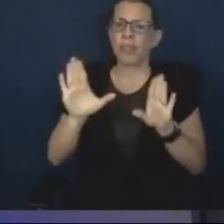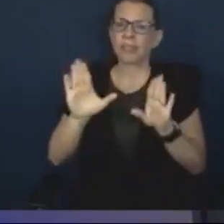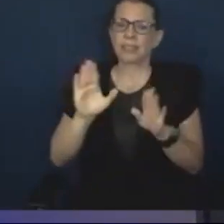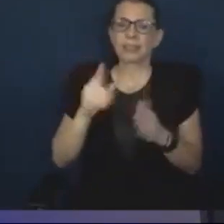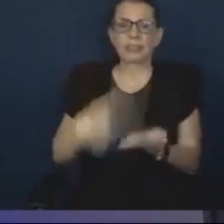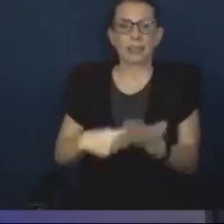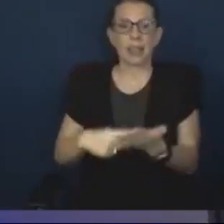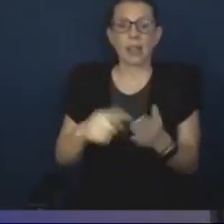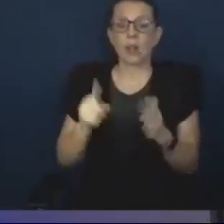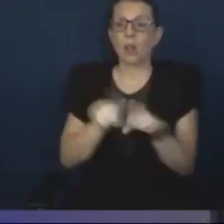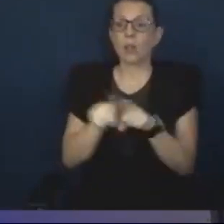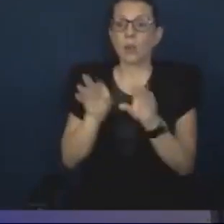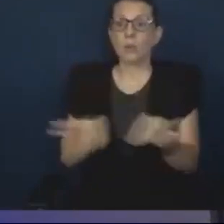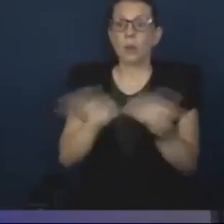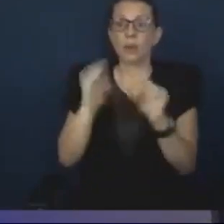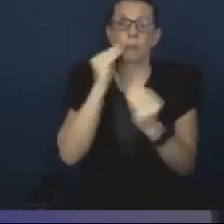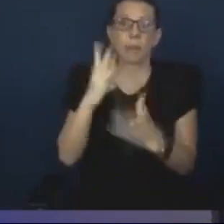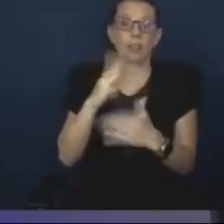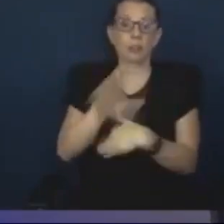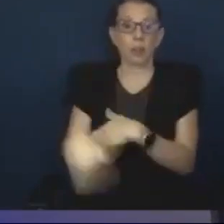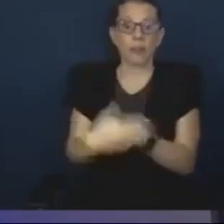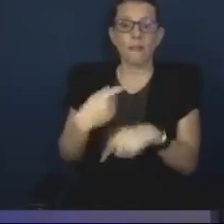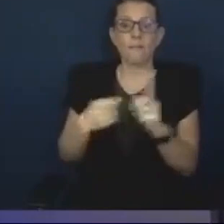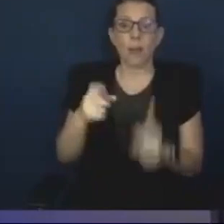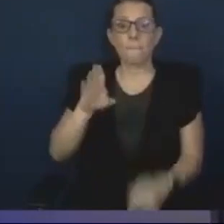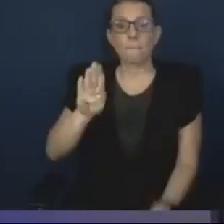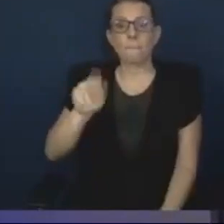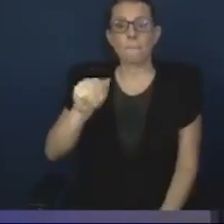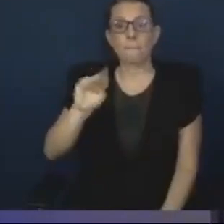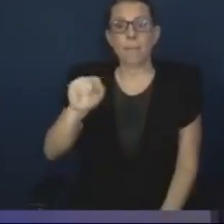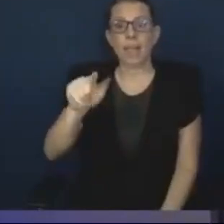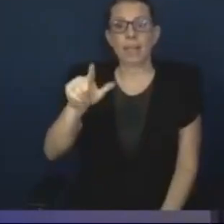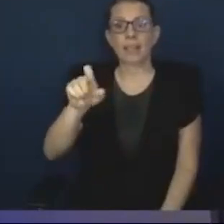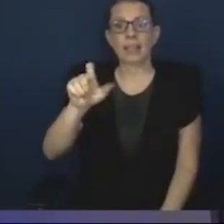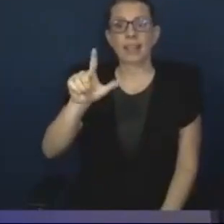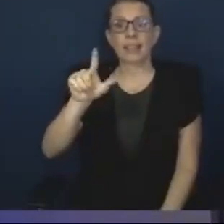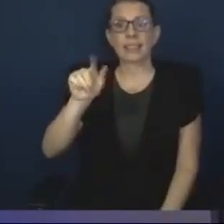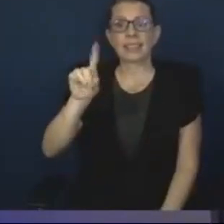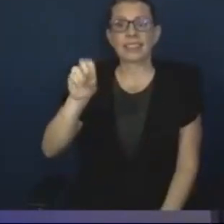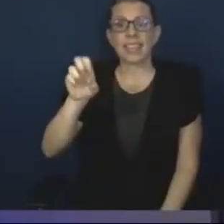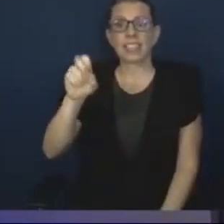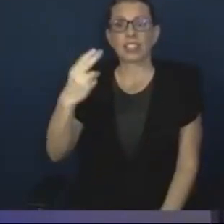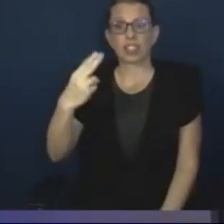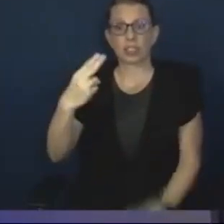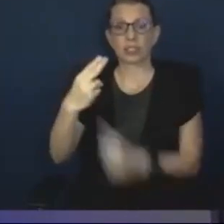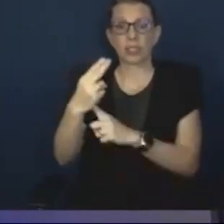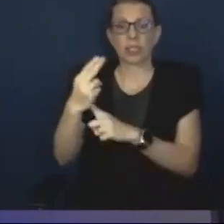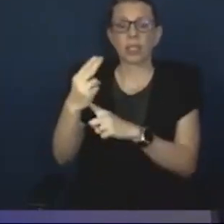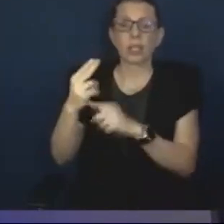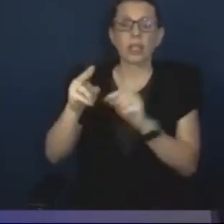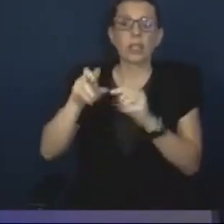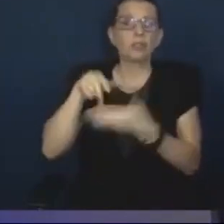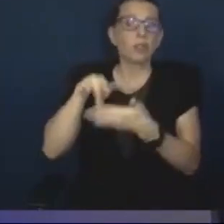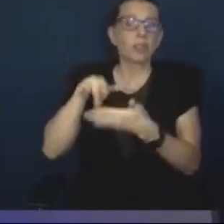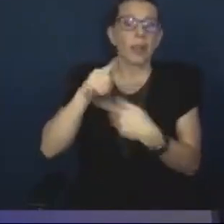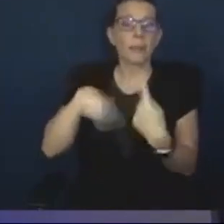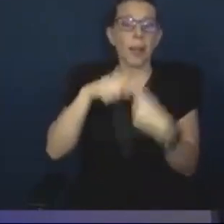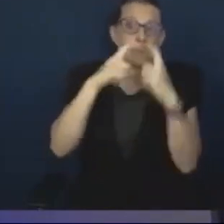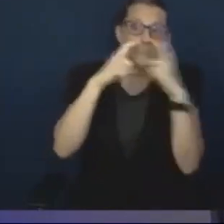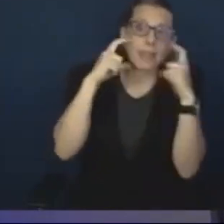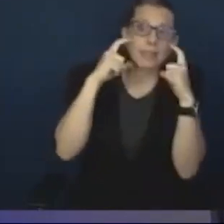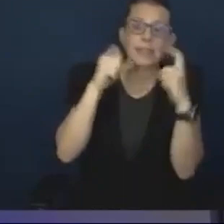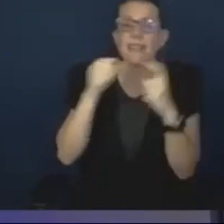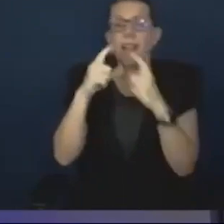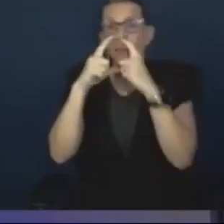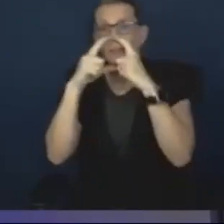overnight from Bangladesh, looking at a very large randomized trial about masking or not masking and showing that how effective masking is.